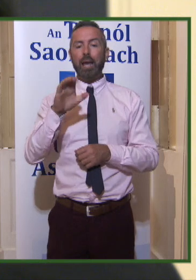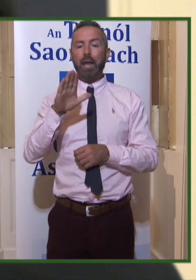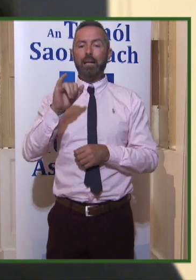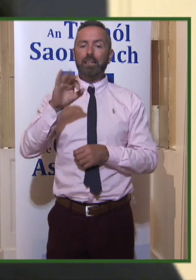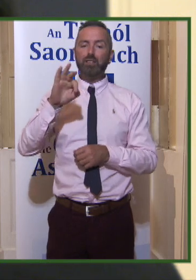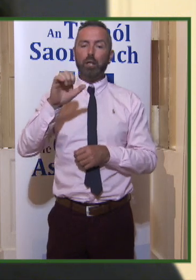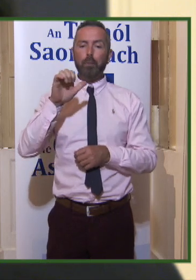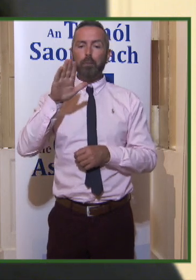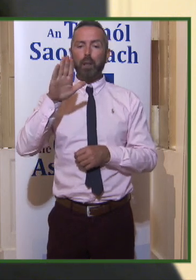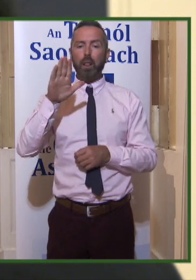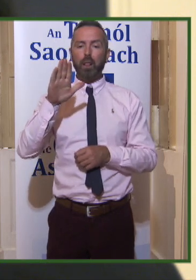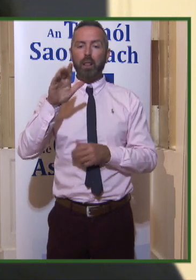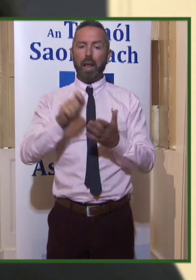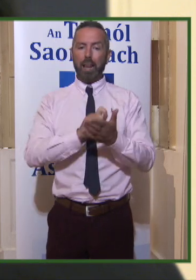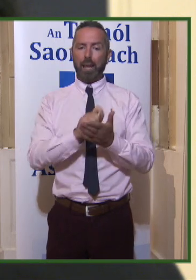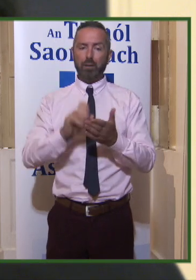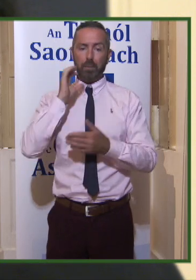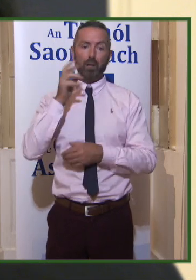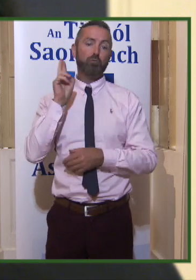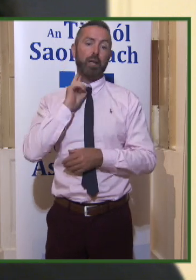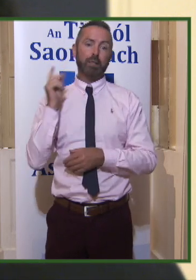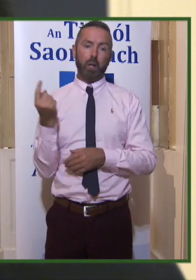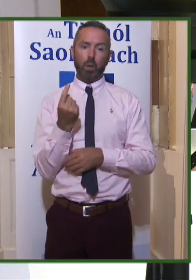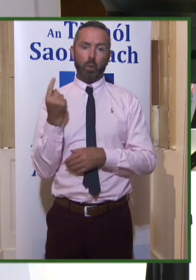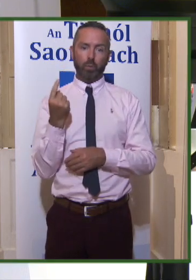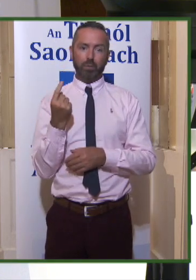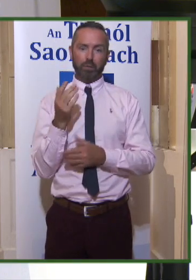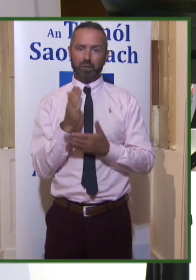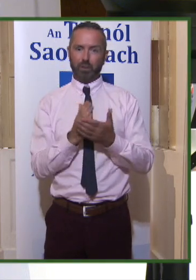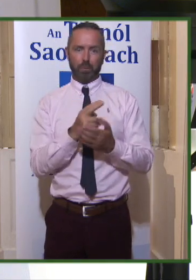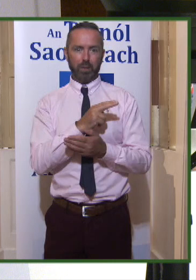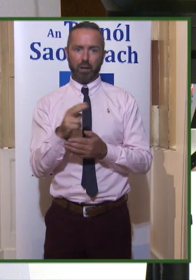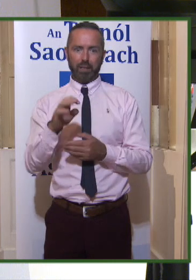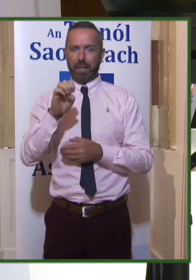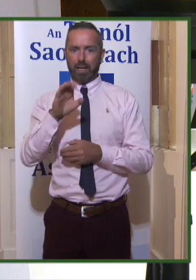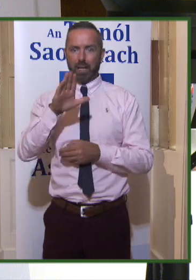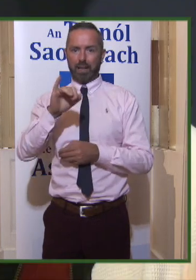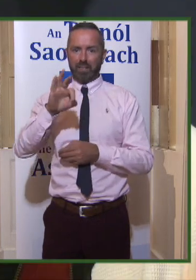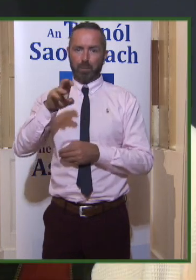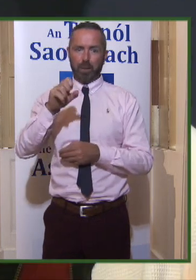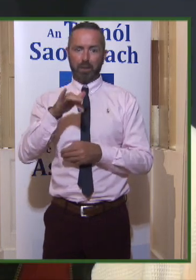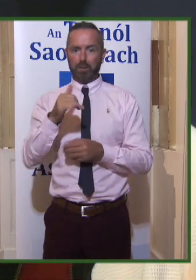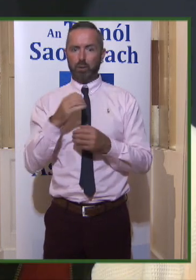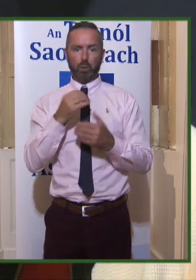probably, because residents alone isn't actually eligible in some circumstances to vote.